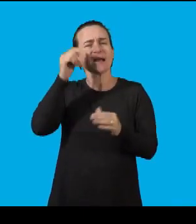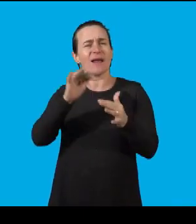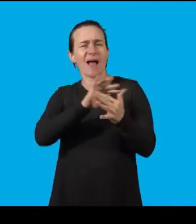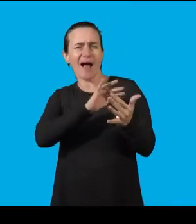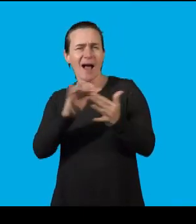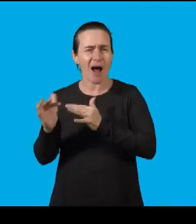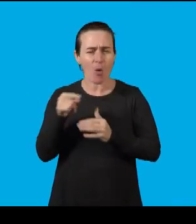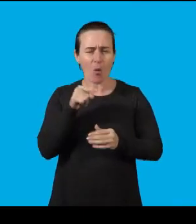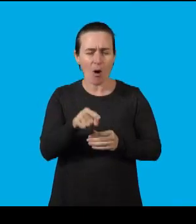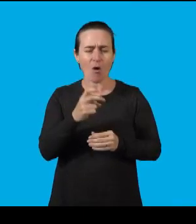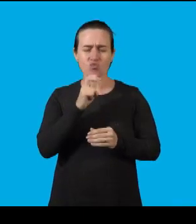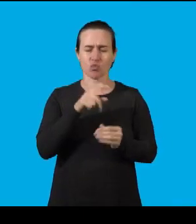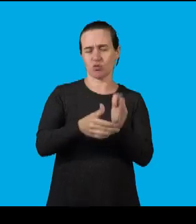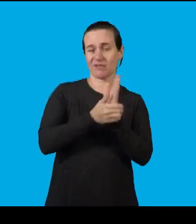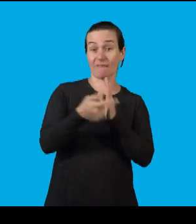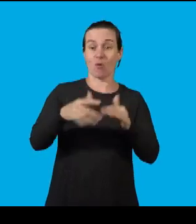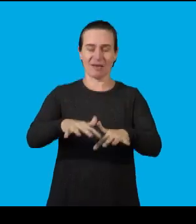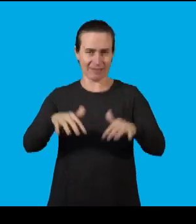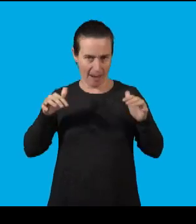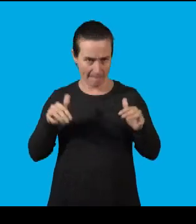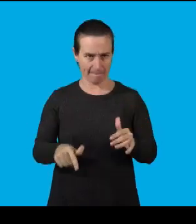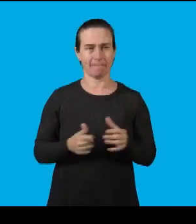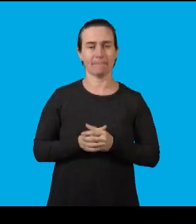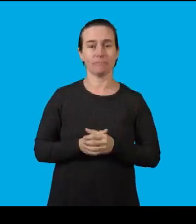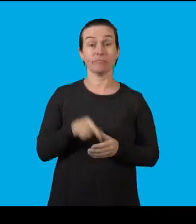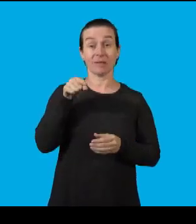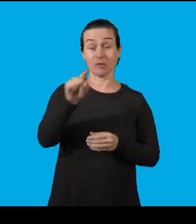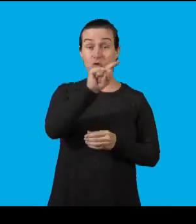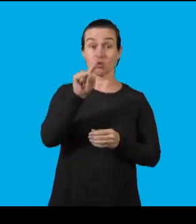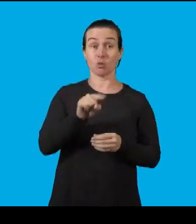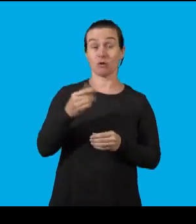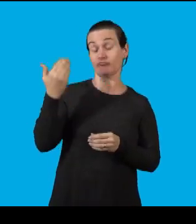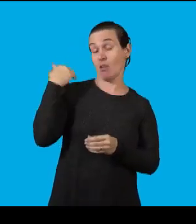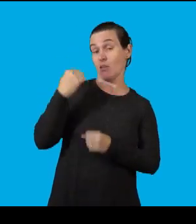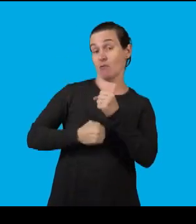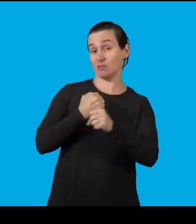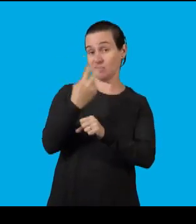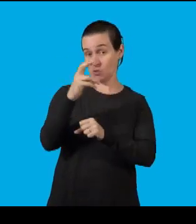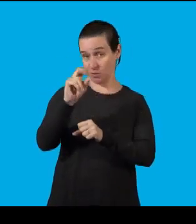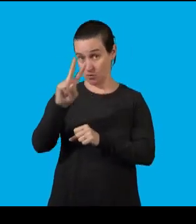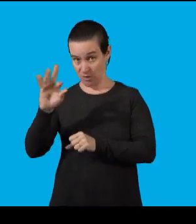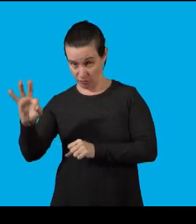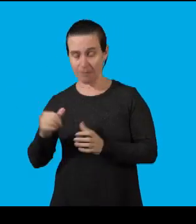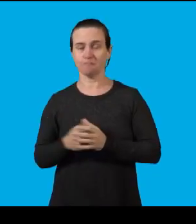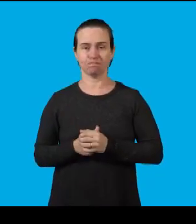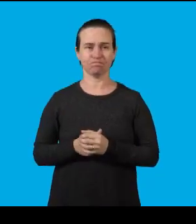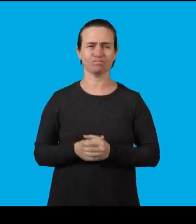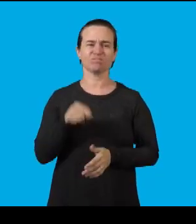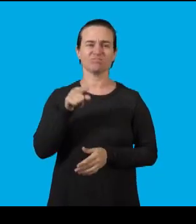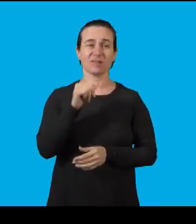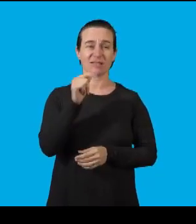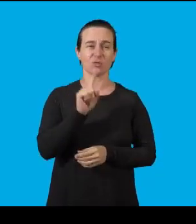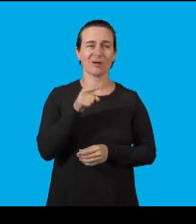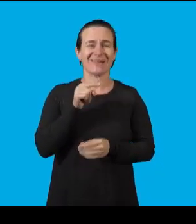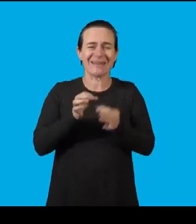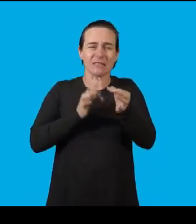apply this skill in an exam situation. So this is a question from paper 1, 2023.